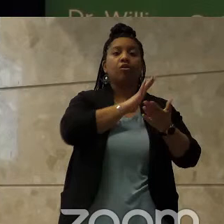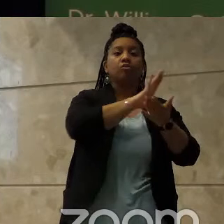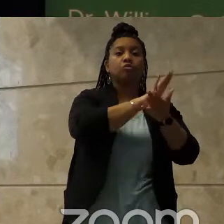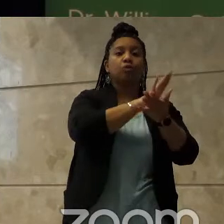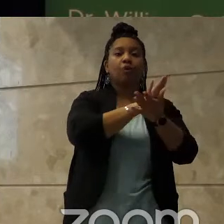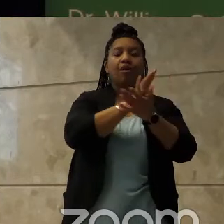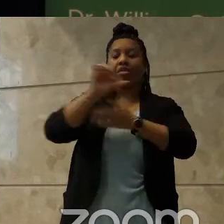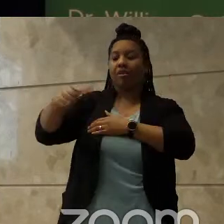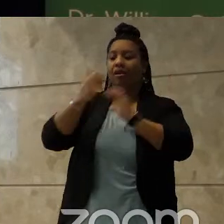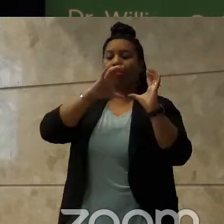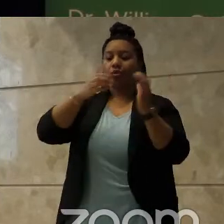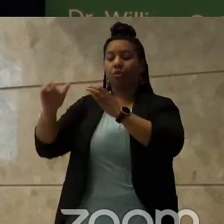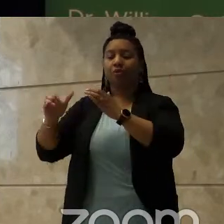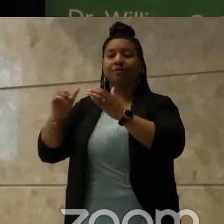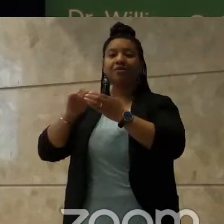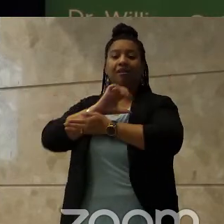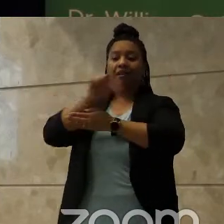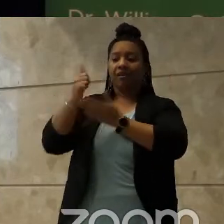will win.